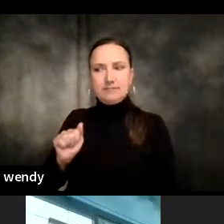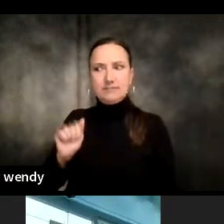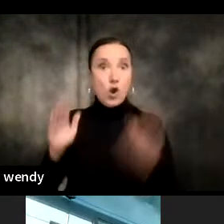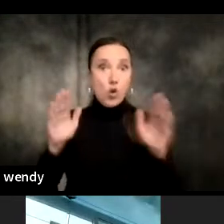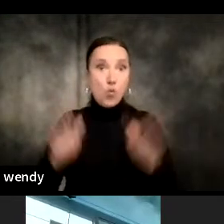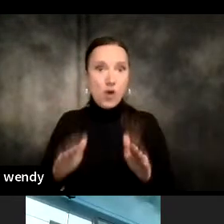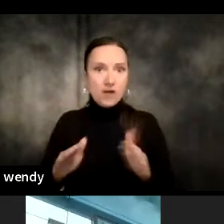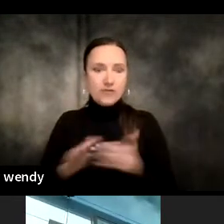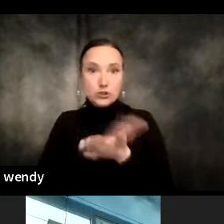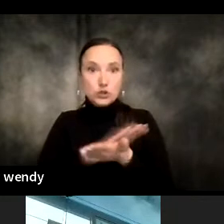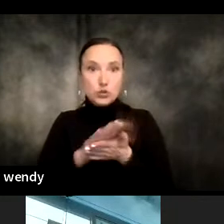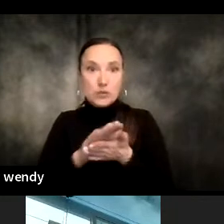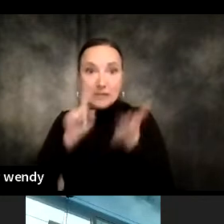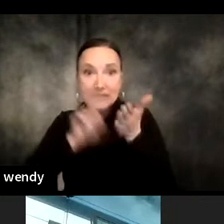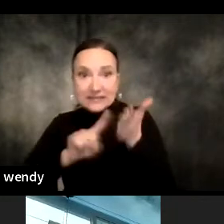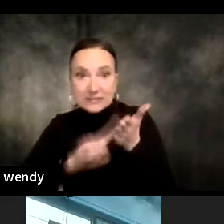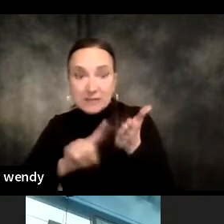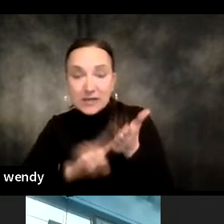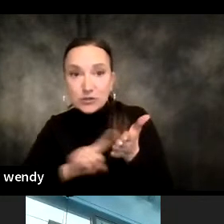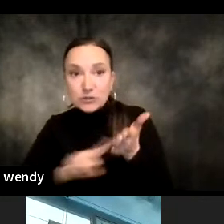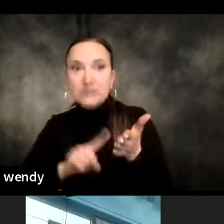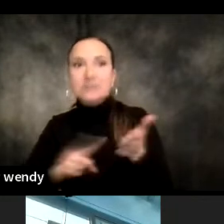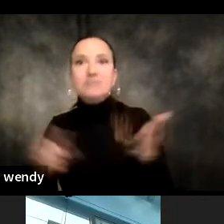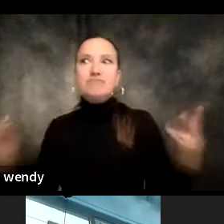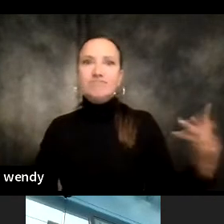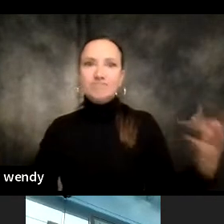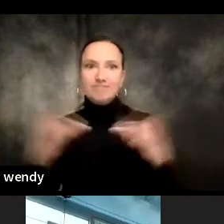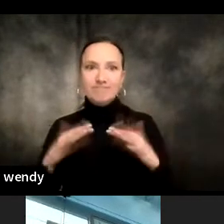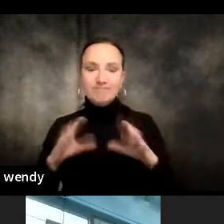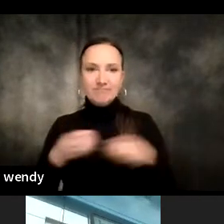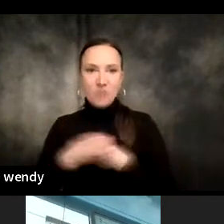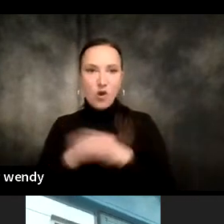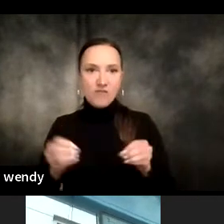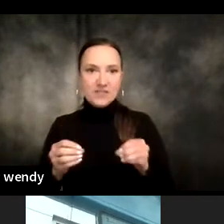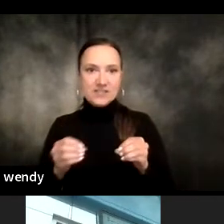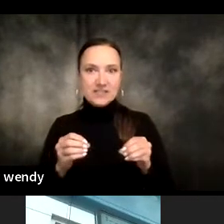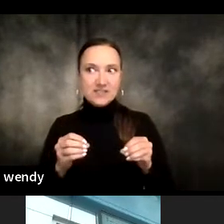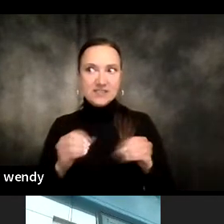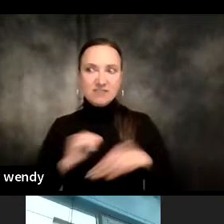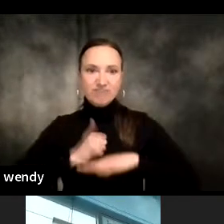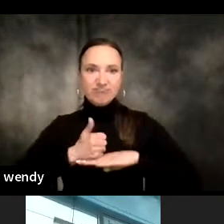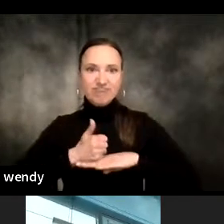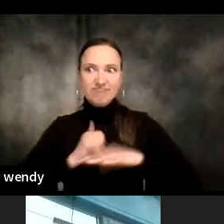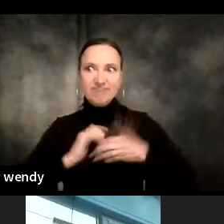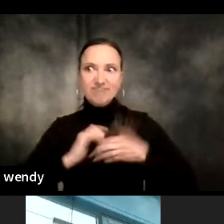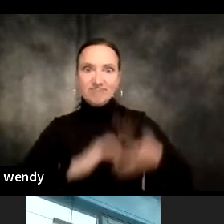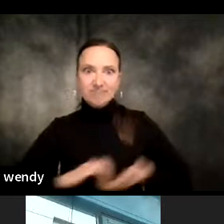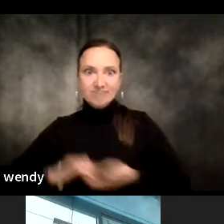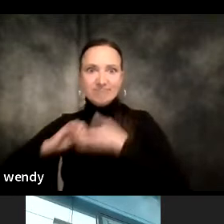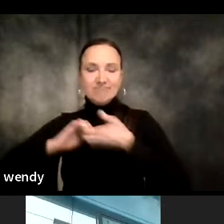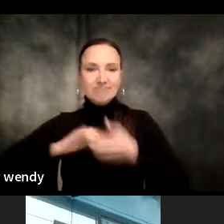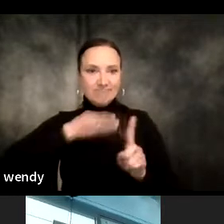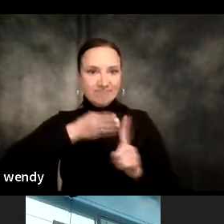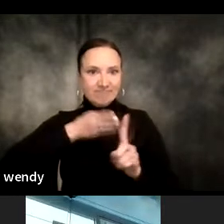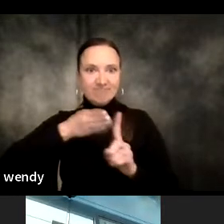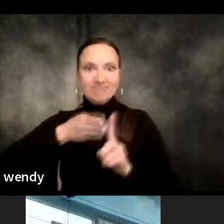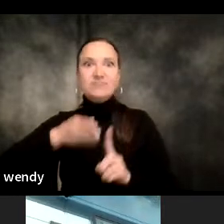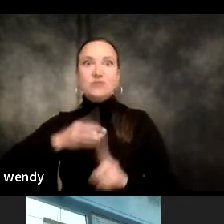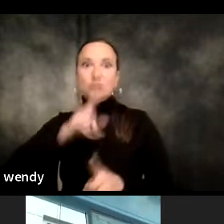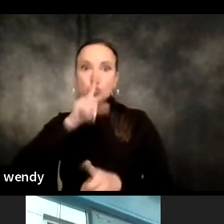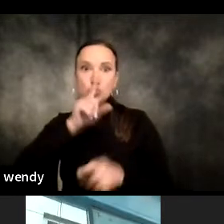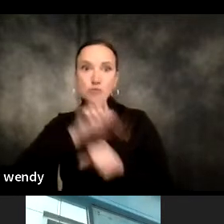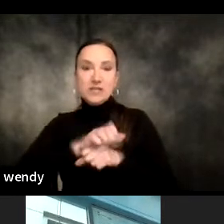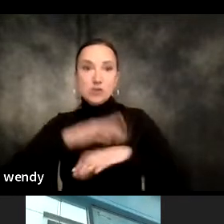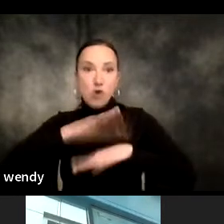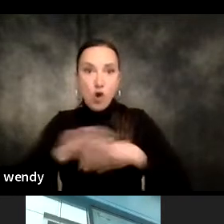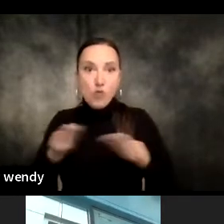sweep inspector has brought together these offices to do some direct on the ground work